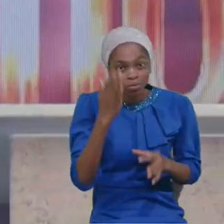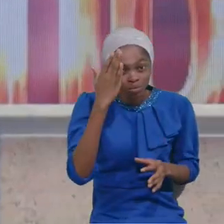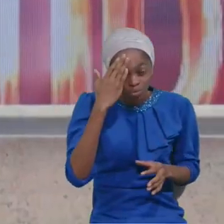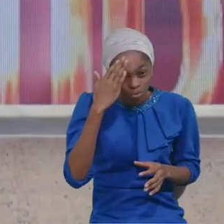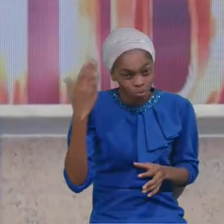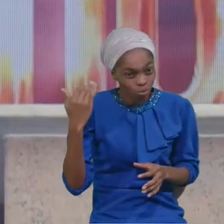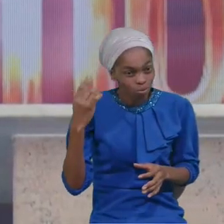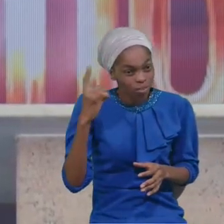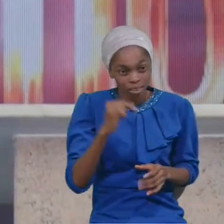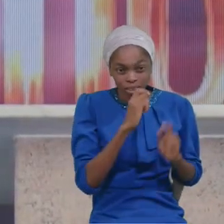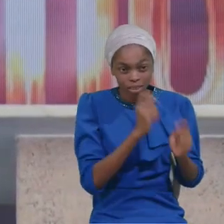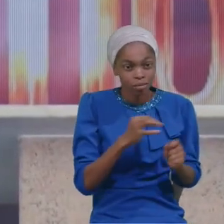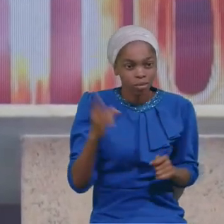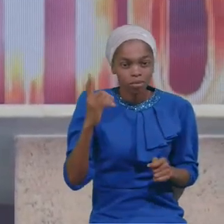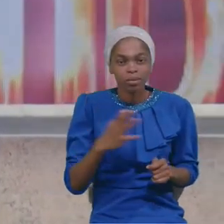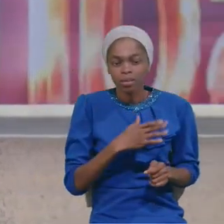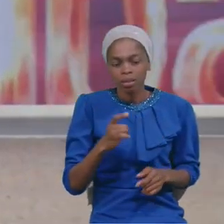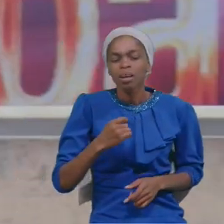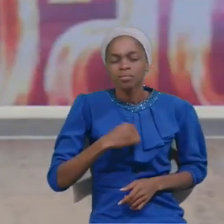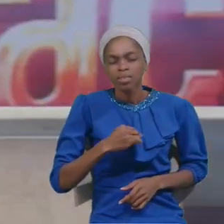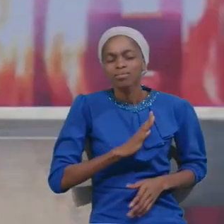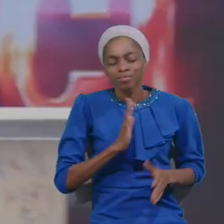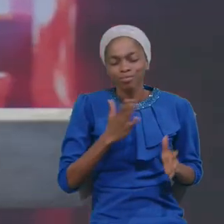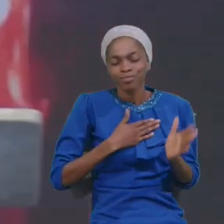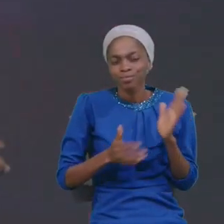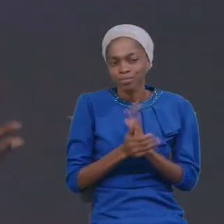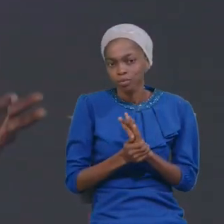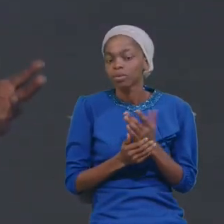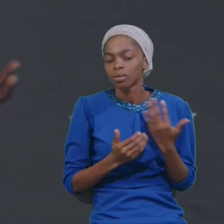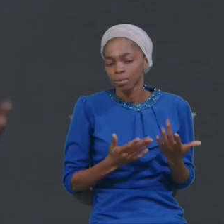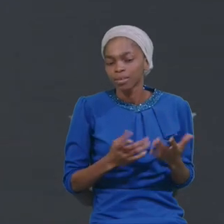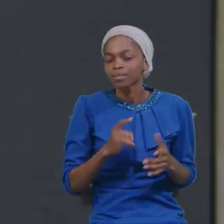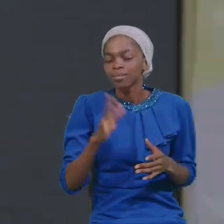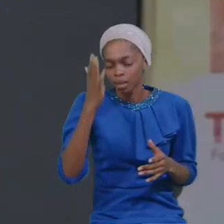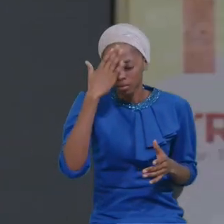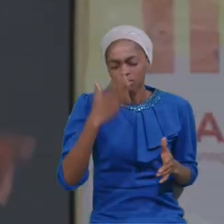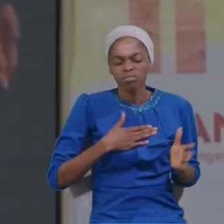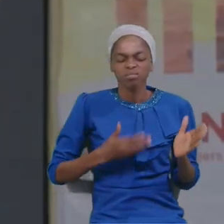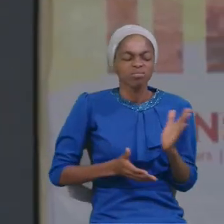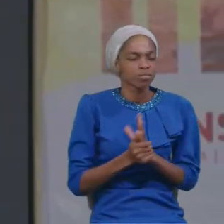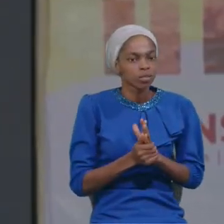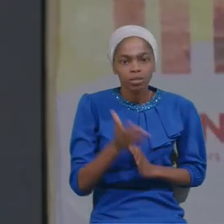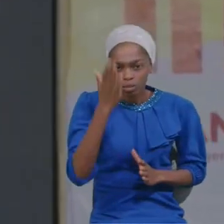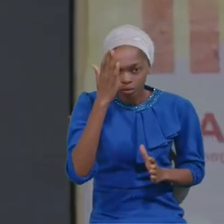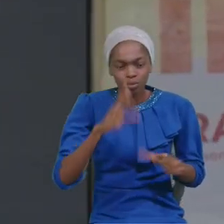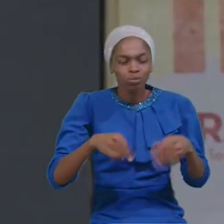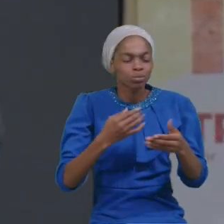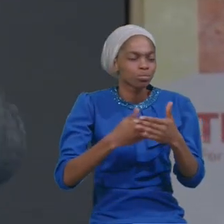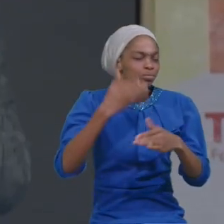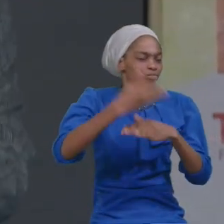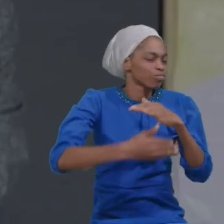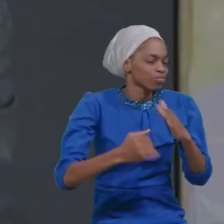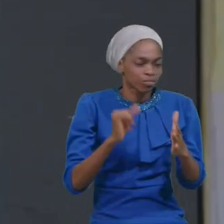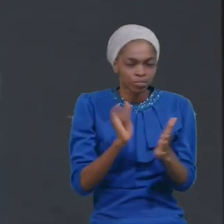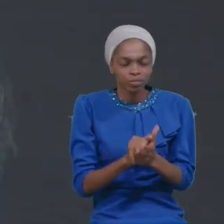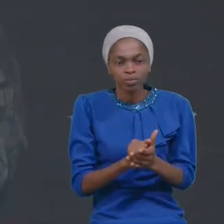go beyond that. I know my ability, go beyond that. I know what I can do, go beyond that. What you have, what